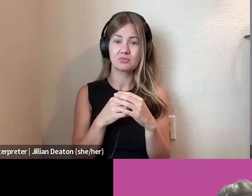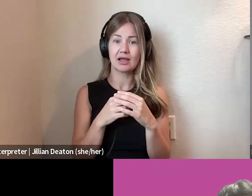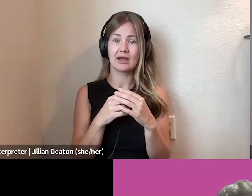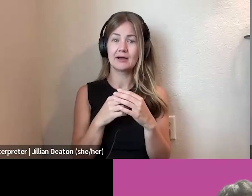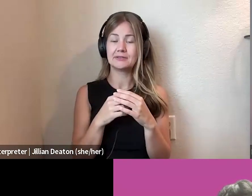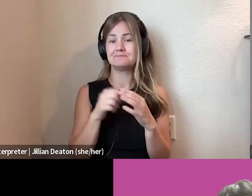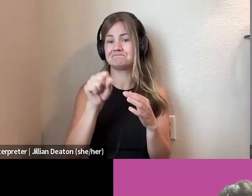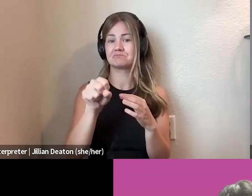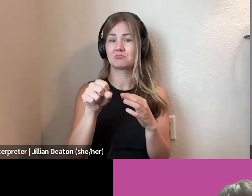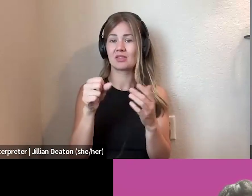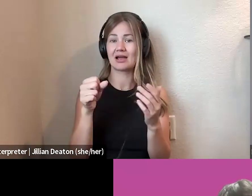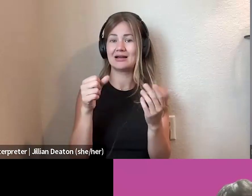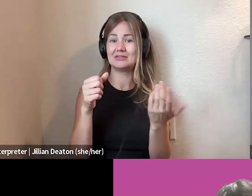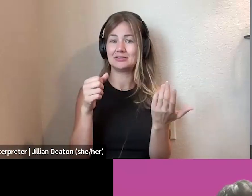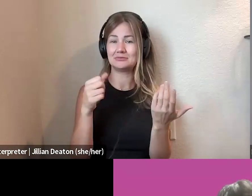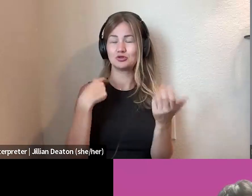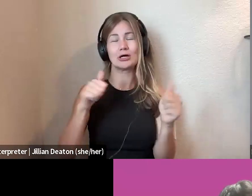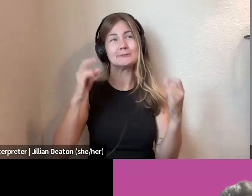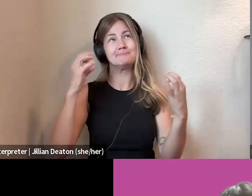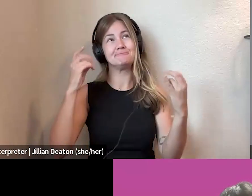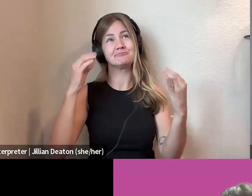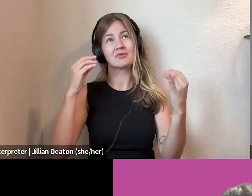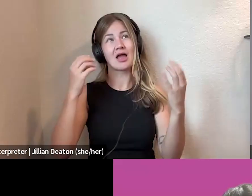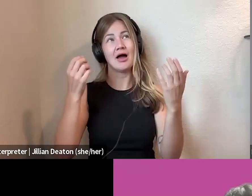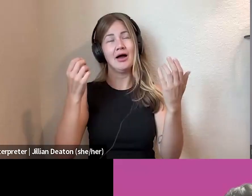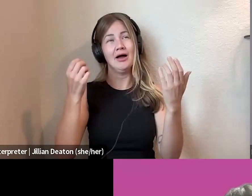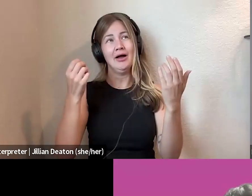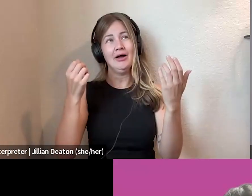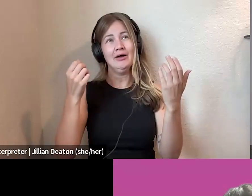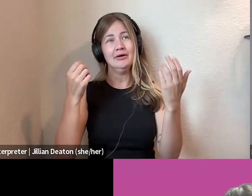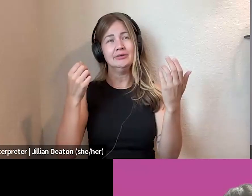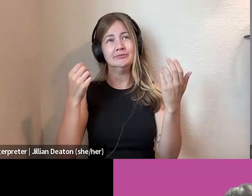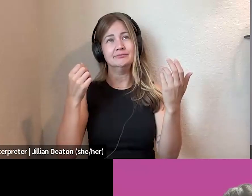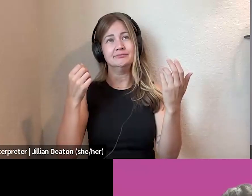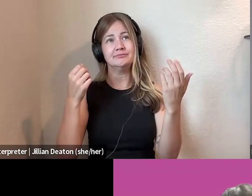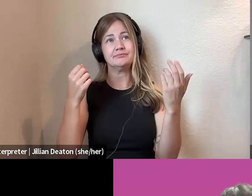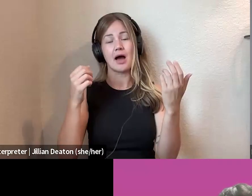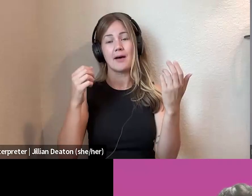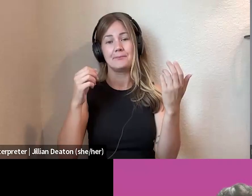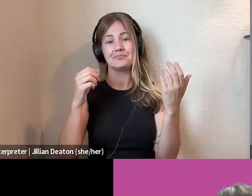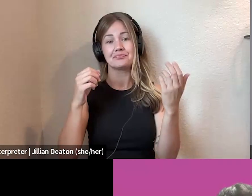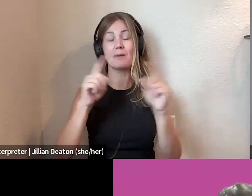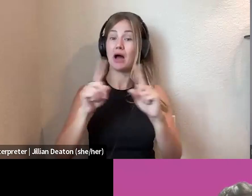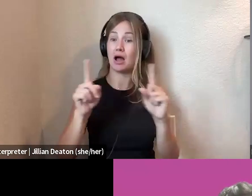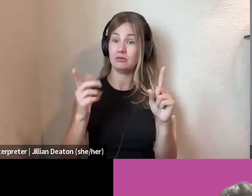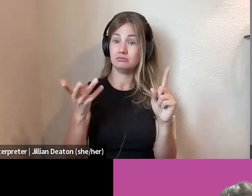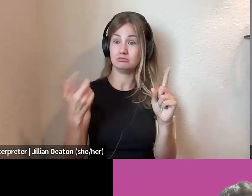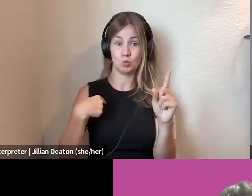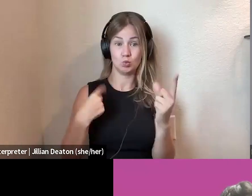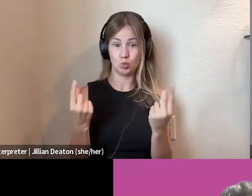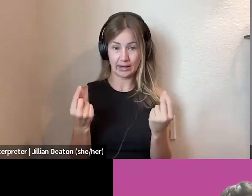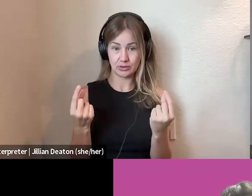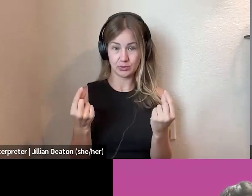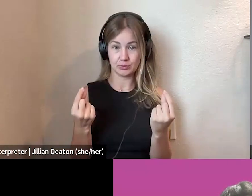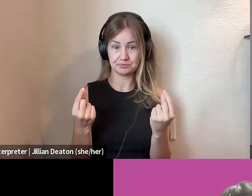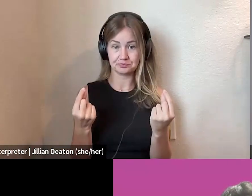many scale of organizations represented, so I'm trying to think about that. Um, but what I do